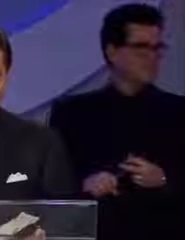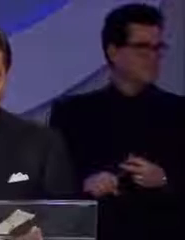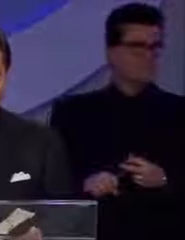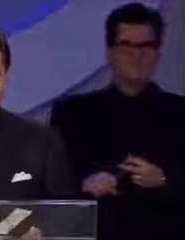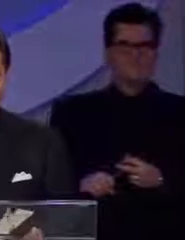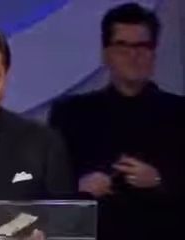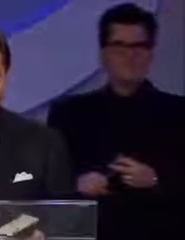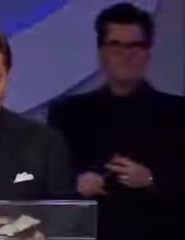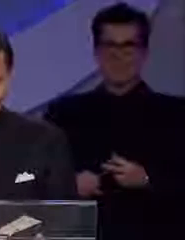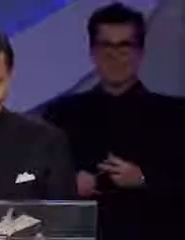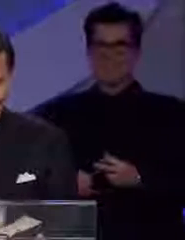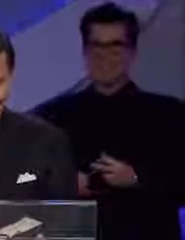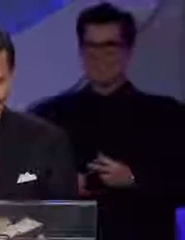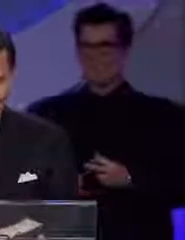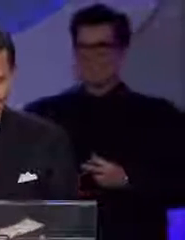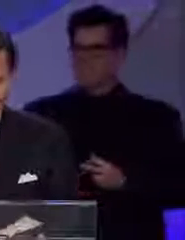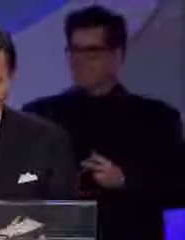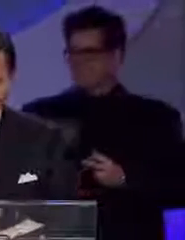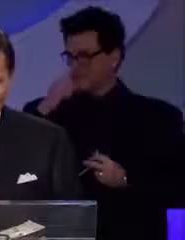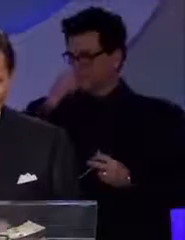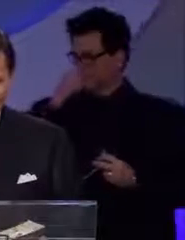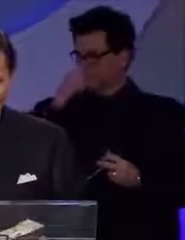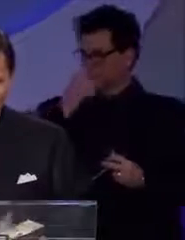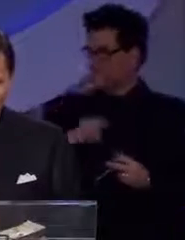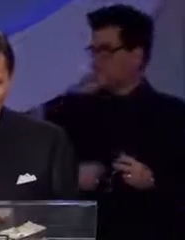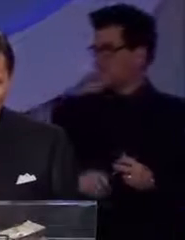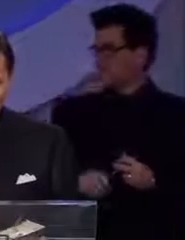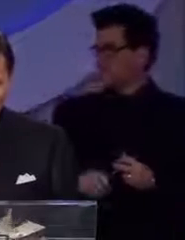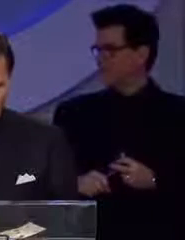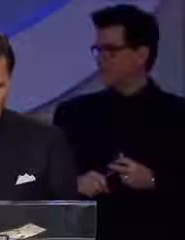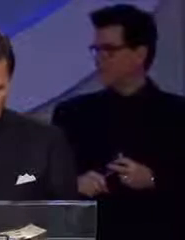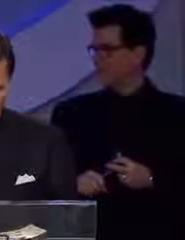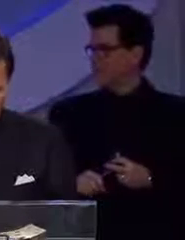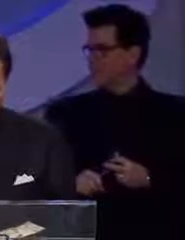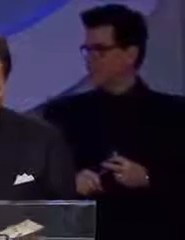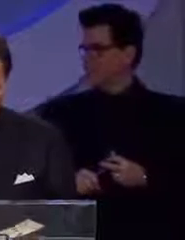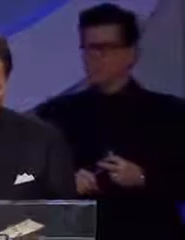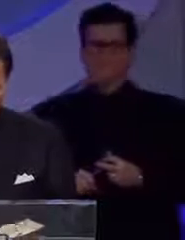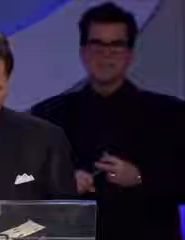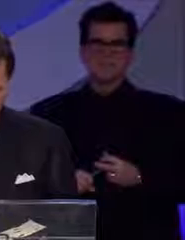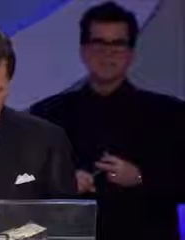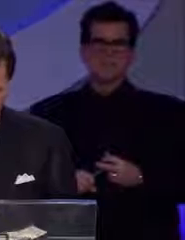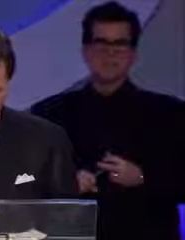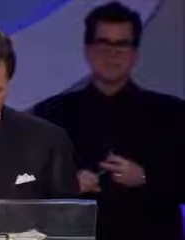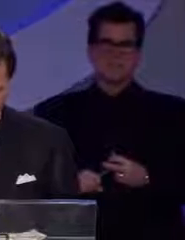Ooh, we need to put your eyes on that. Matthew chapter 13.